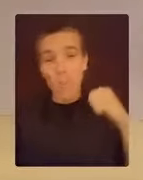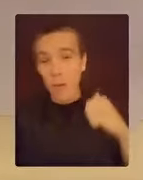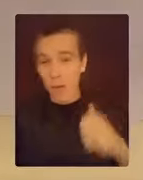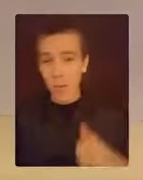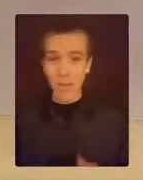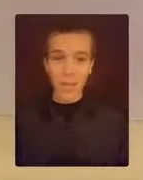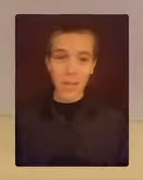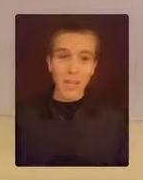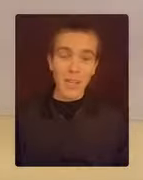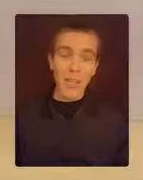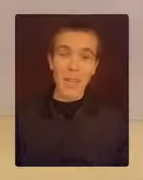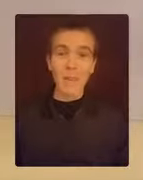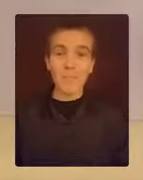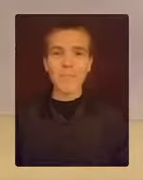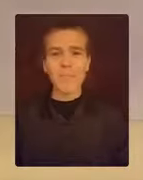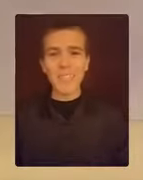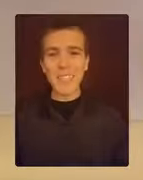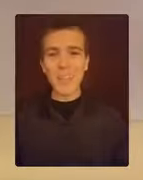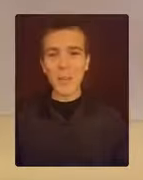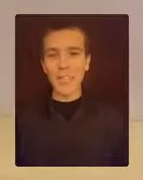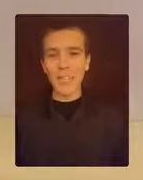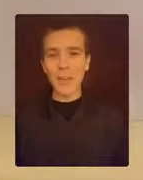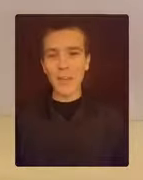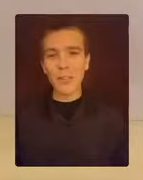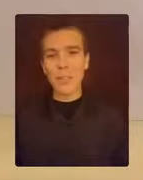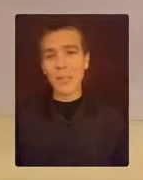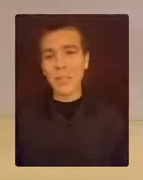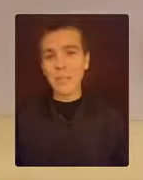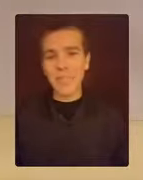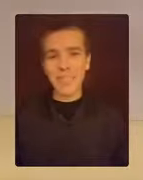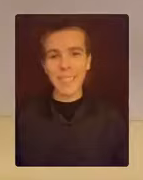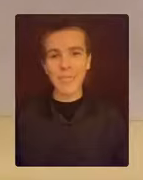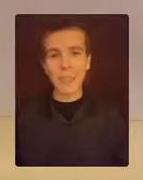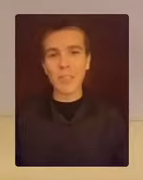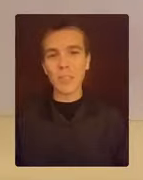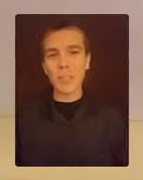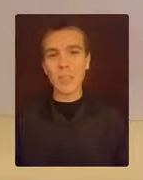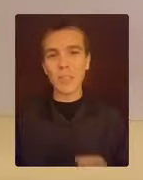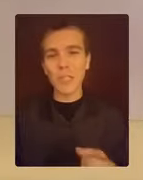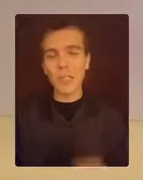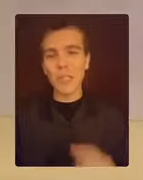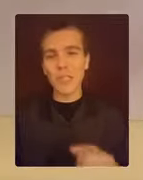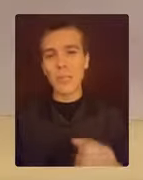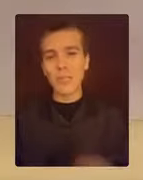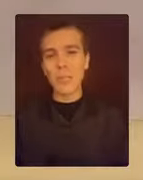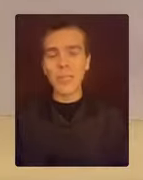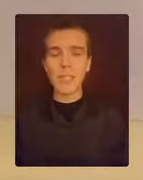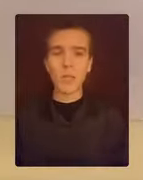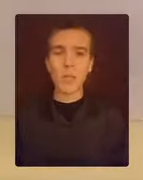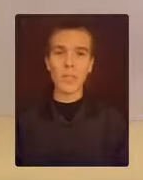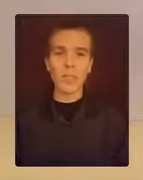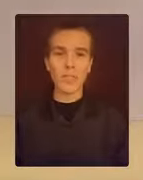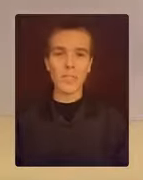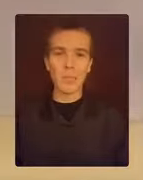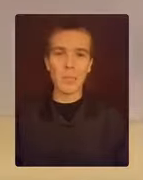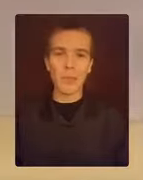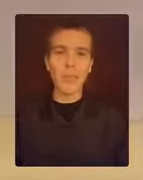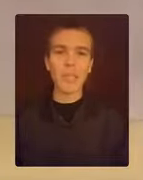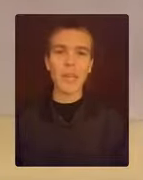have a margarita. Like, you can literally, there's no limit. There's literally no limit to what you